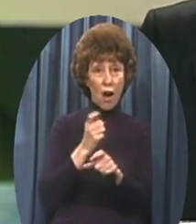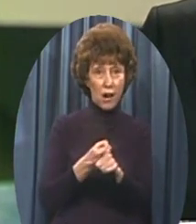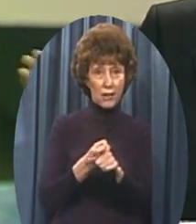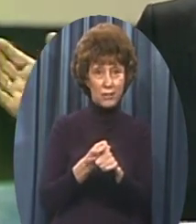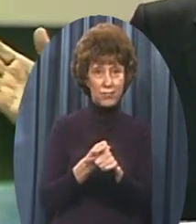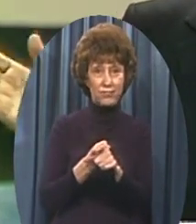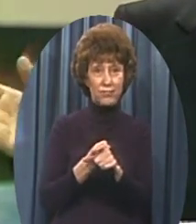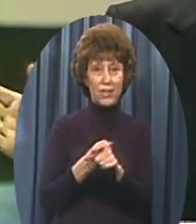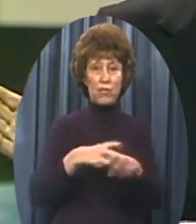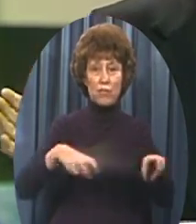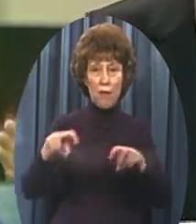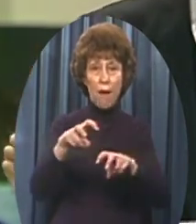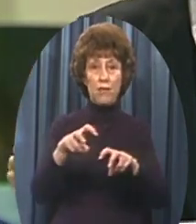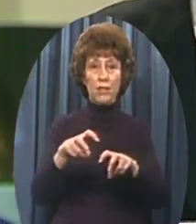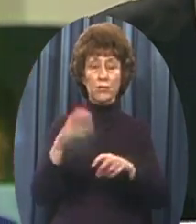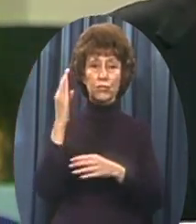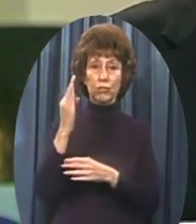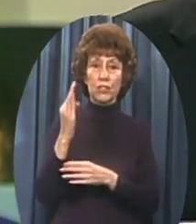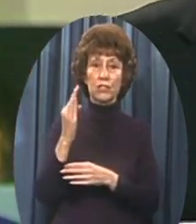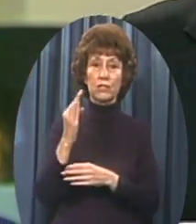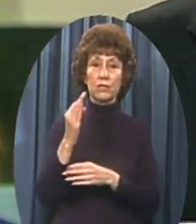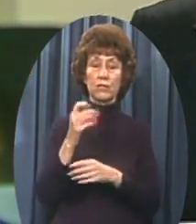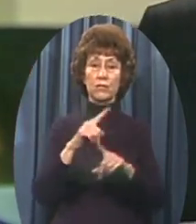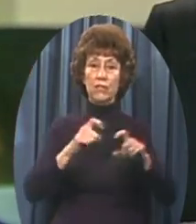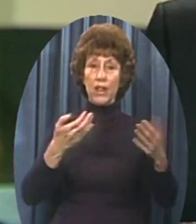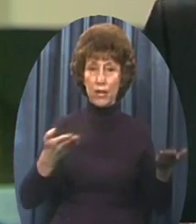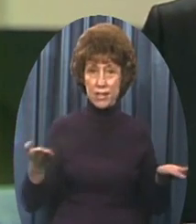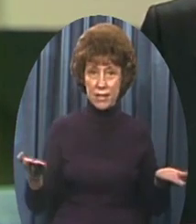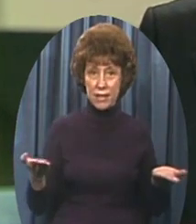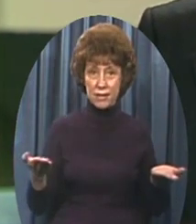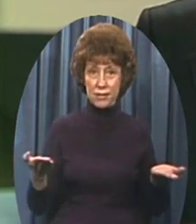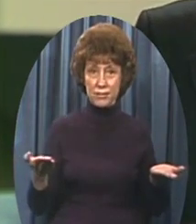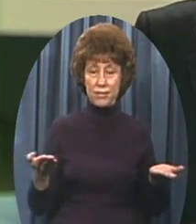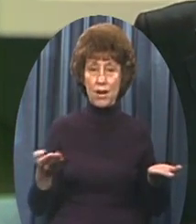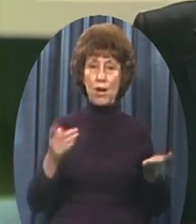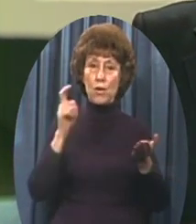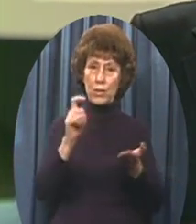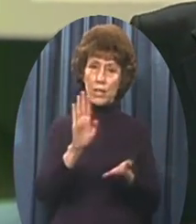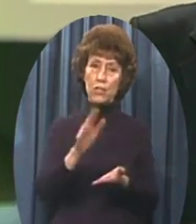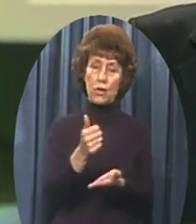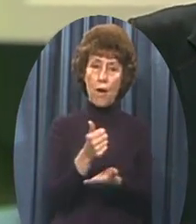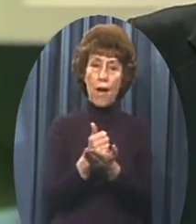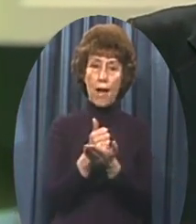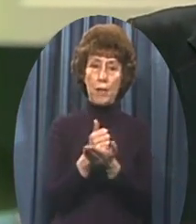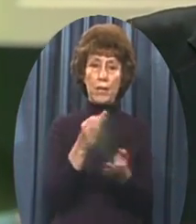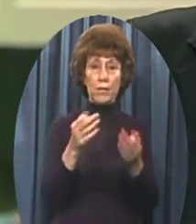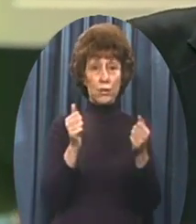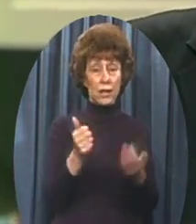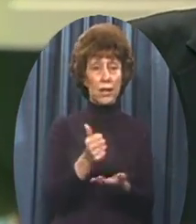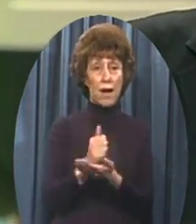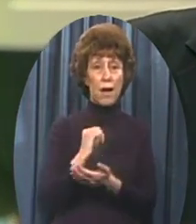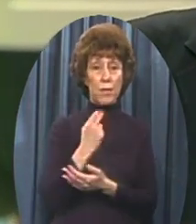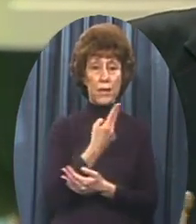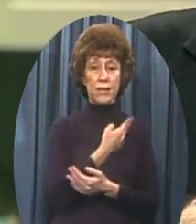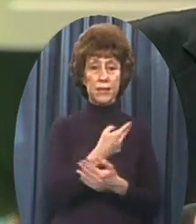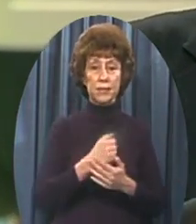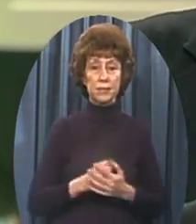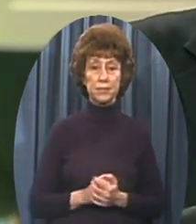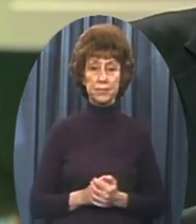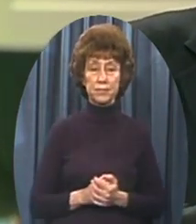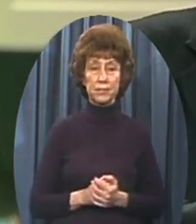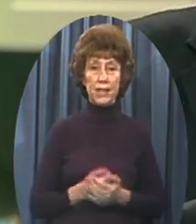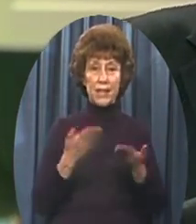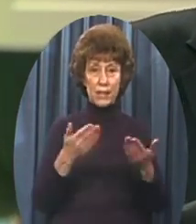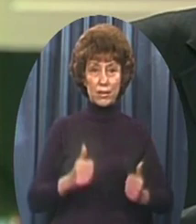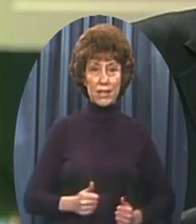before. Now, word to the wise is sufficient. Our address is on the screen. And our address is simply